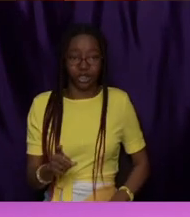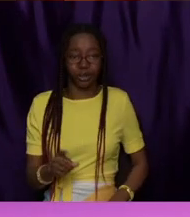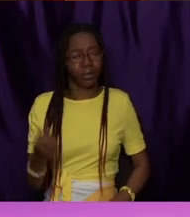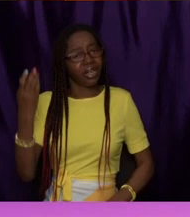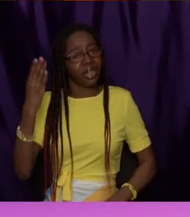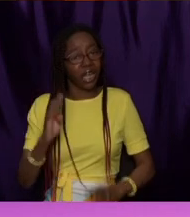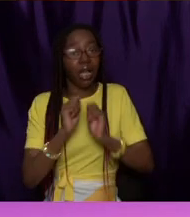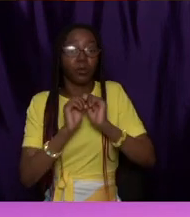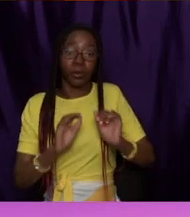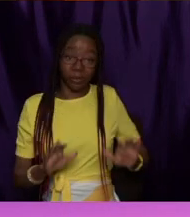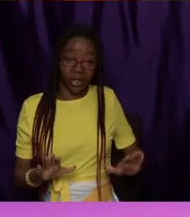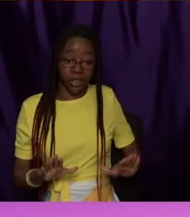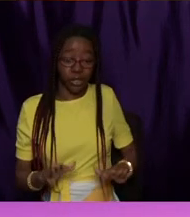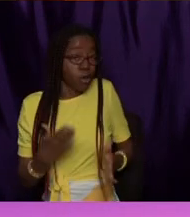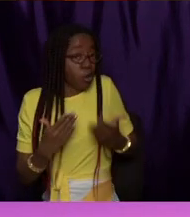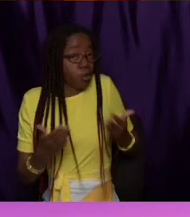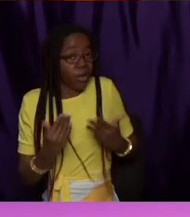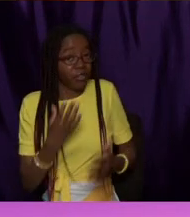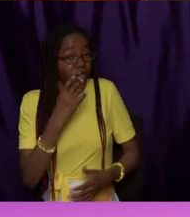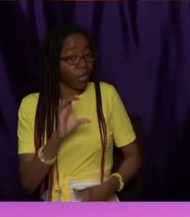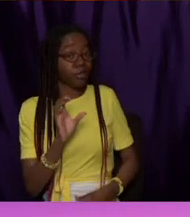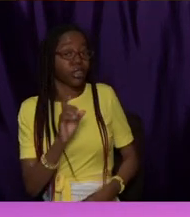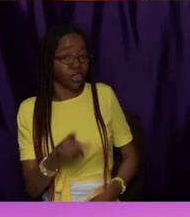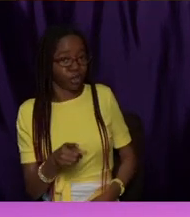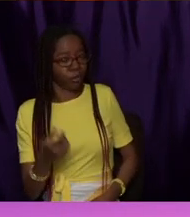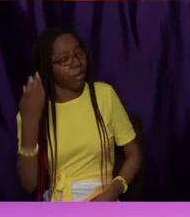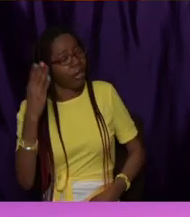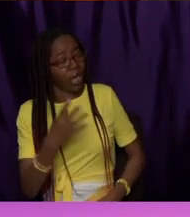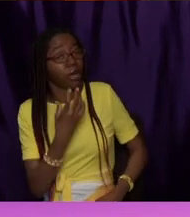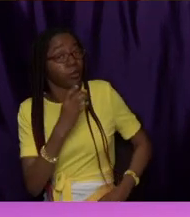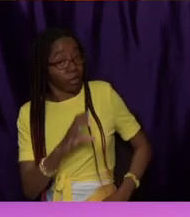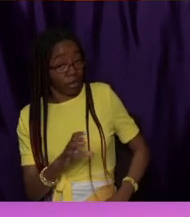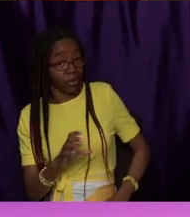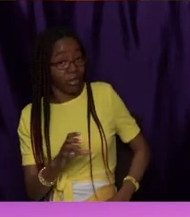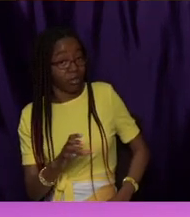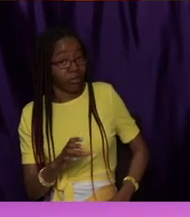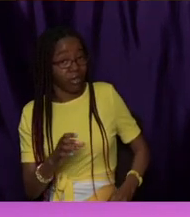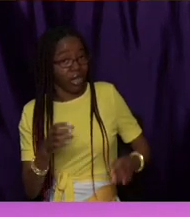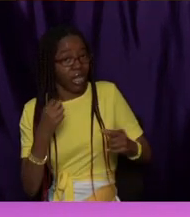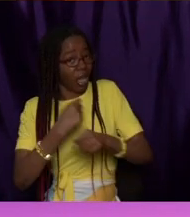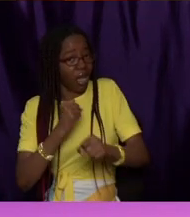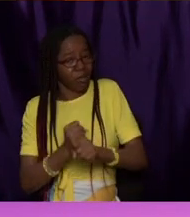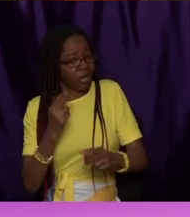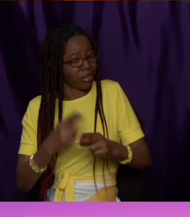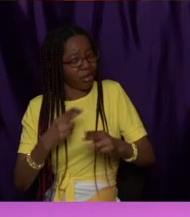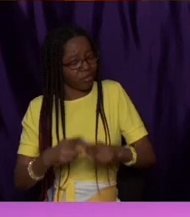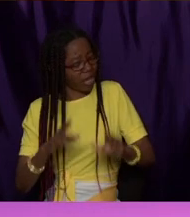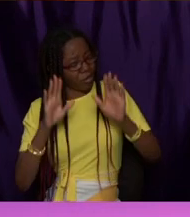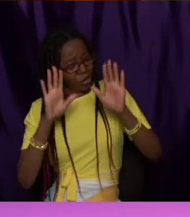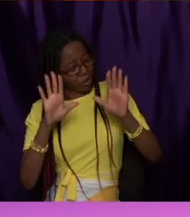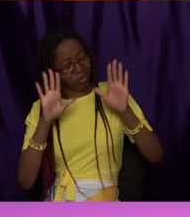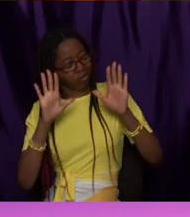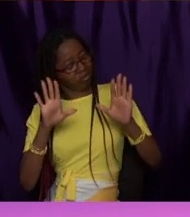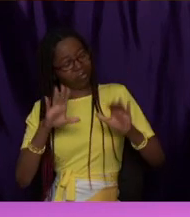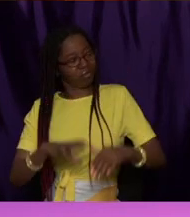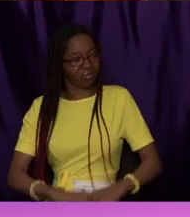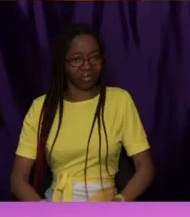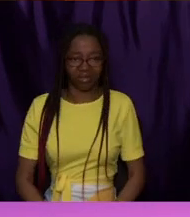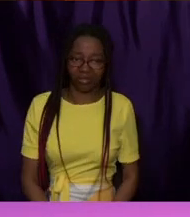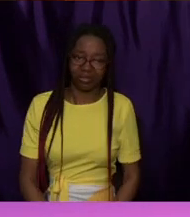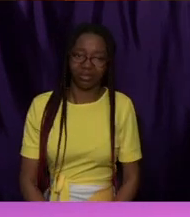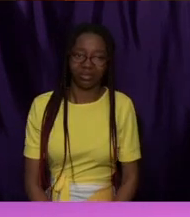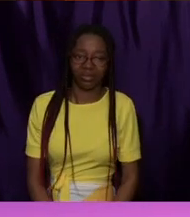God will bless. Whoever curses you, God will curse. I'll make your name great.